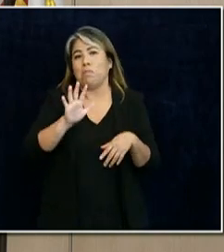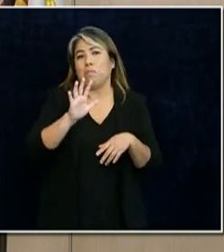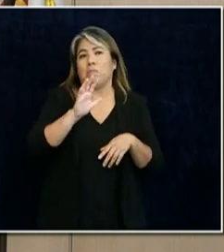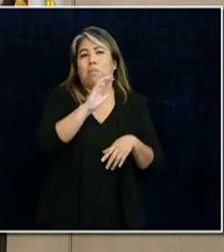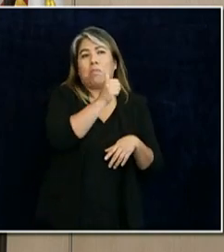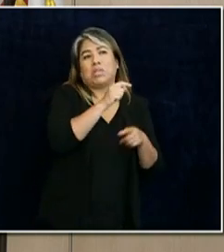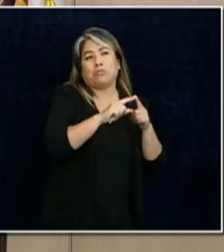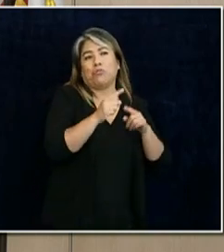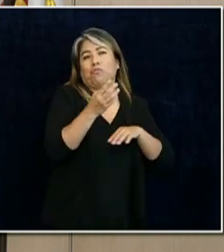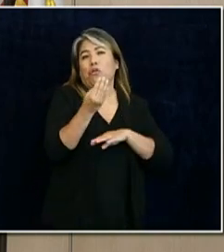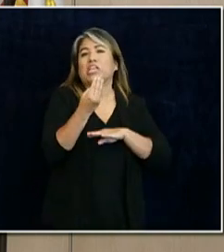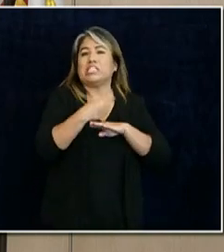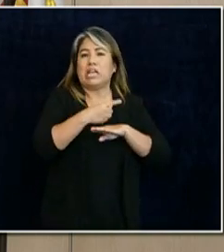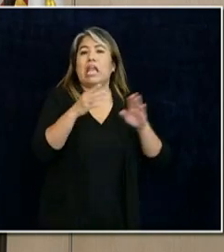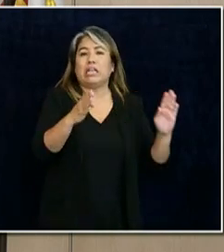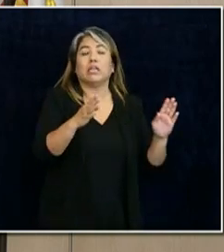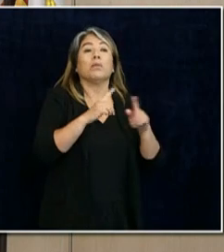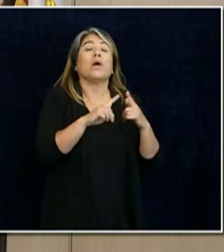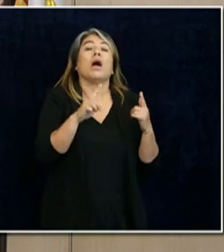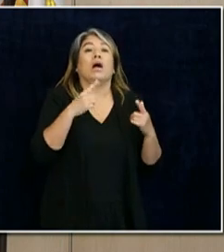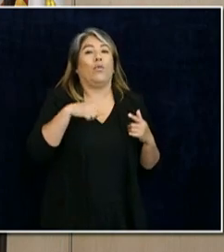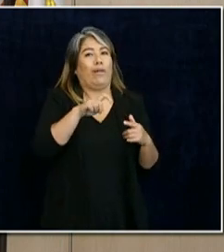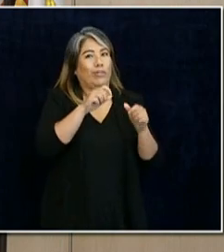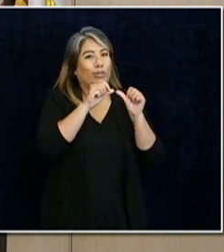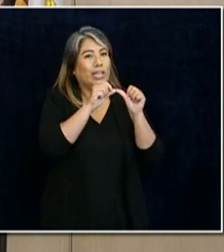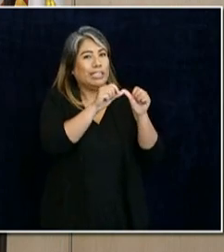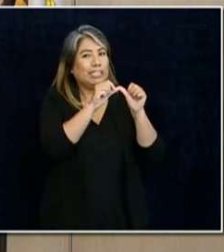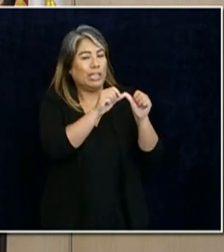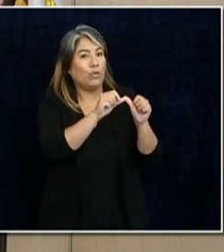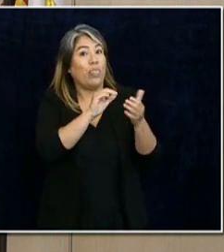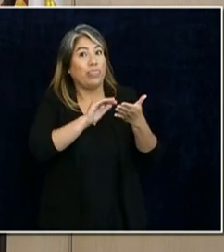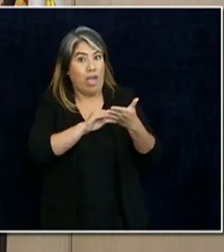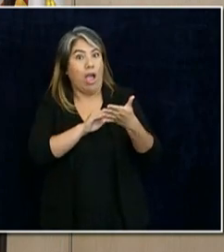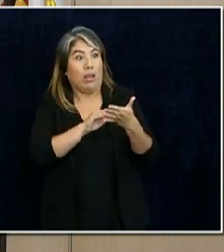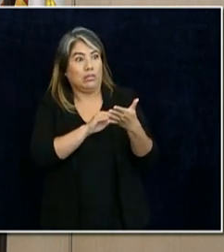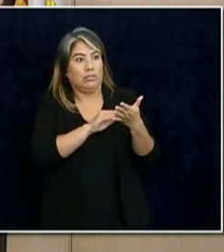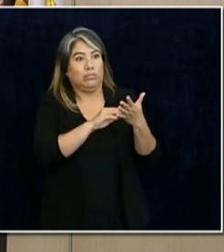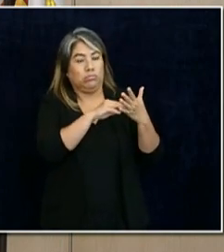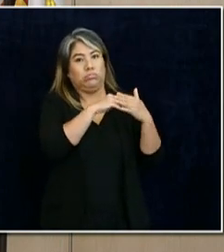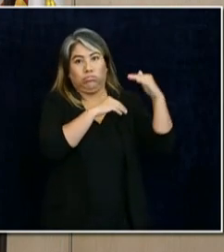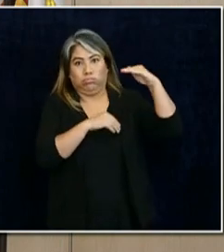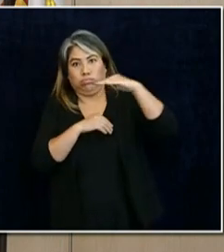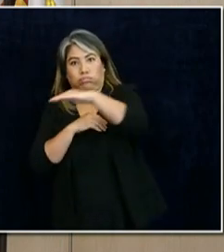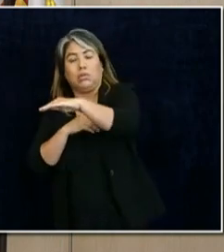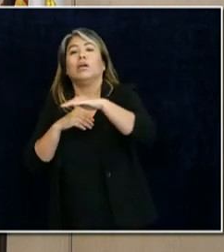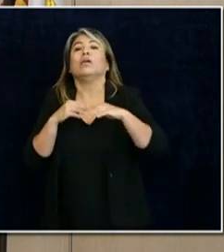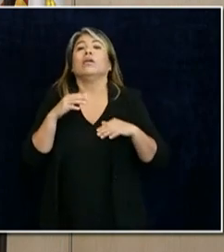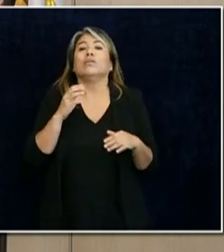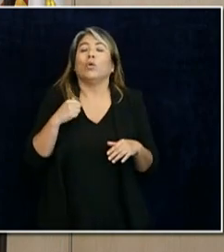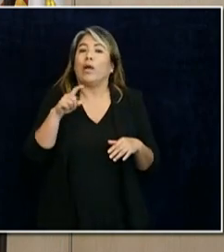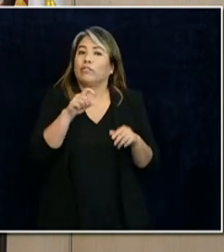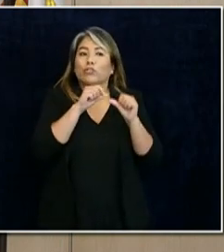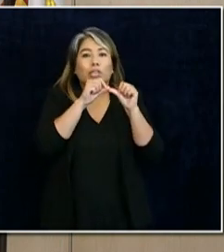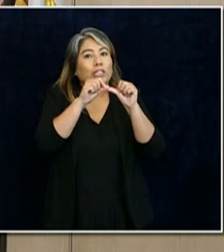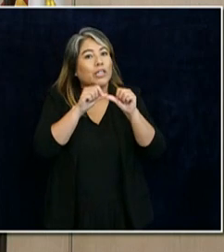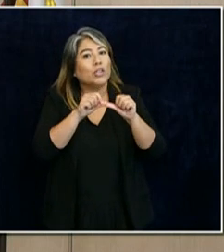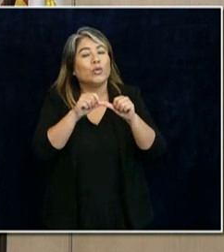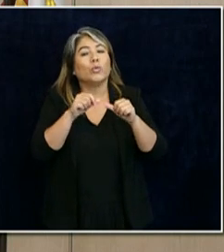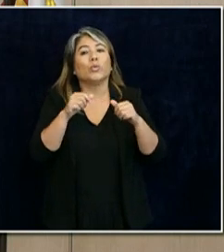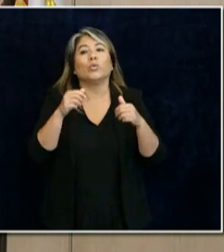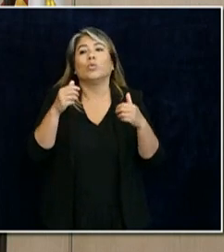10 to 14 days, but we have to continue in the trajectory that we are going. And so we have to continue to